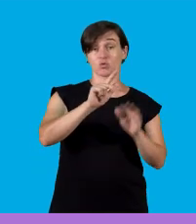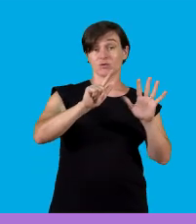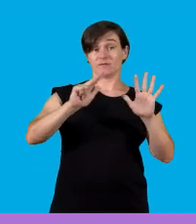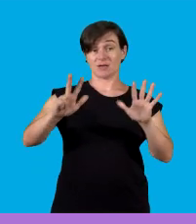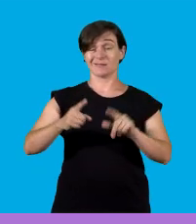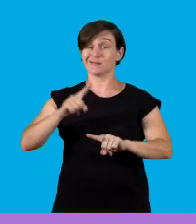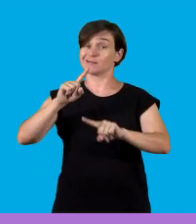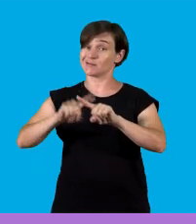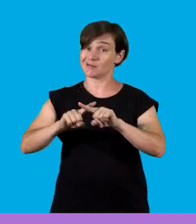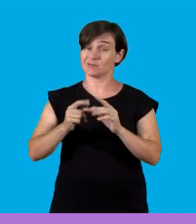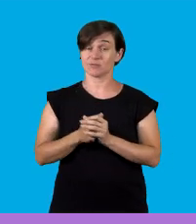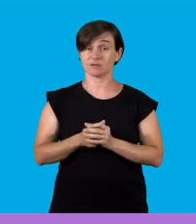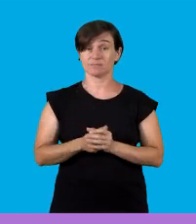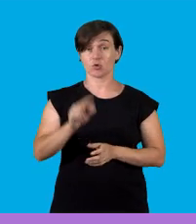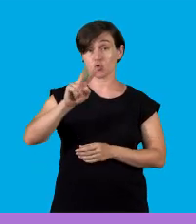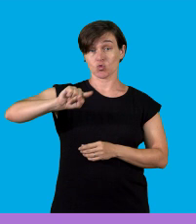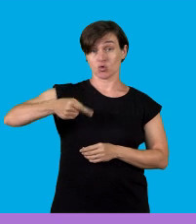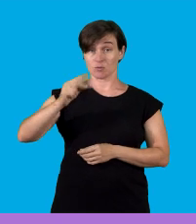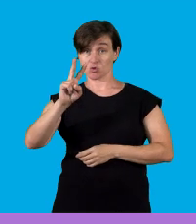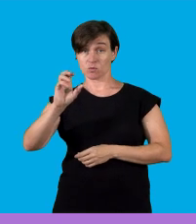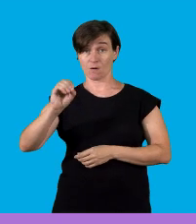278 multiplied by